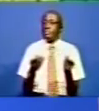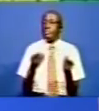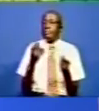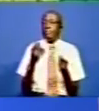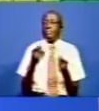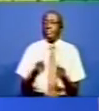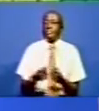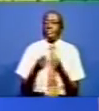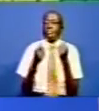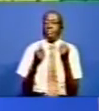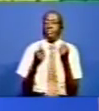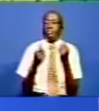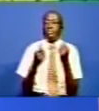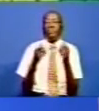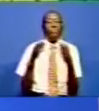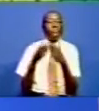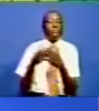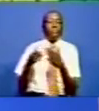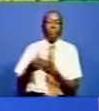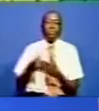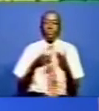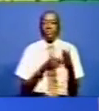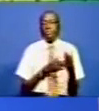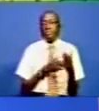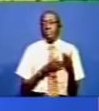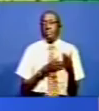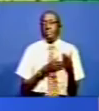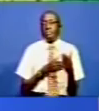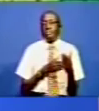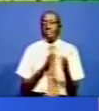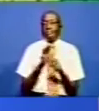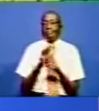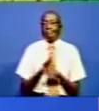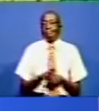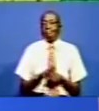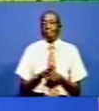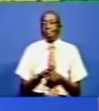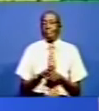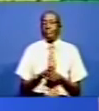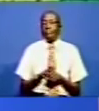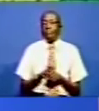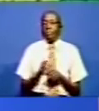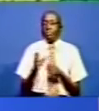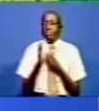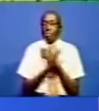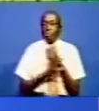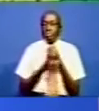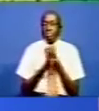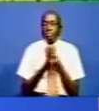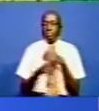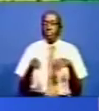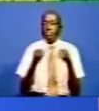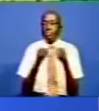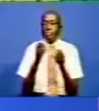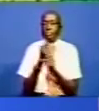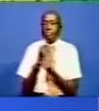of the swarms of injunctions is that it compromises the efficacy of the state to help create more jobs and opportunities